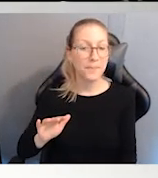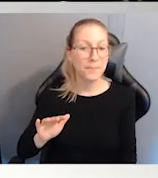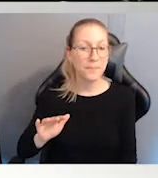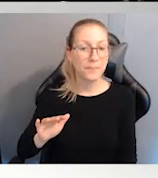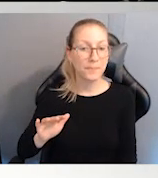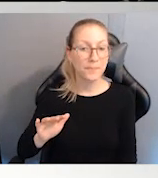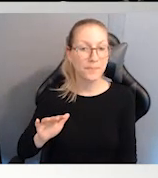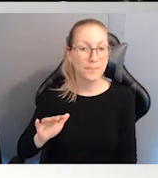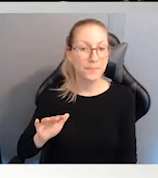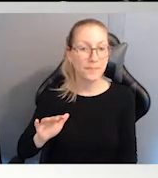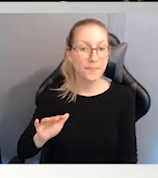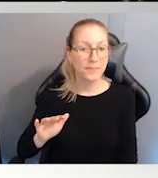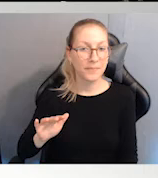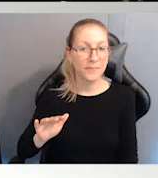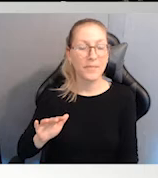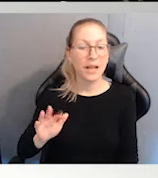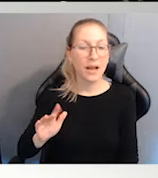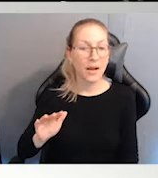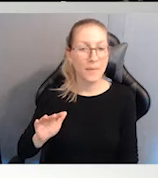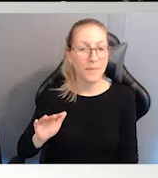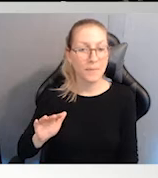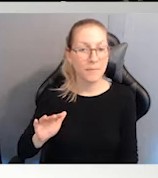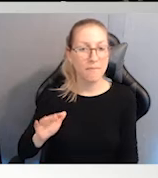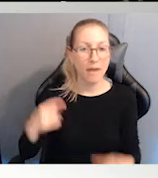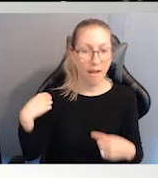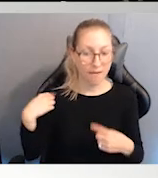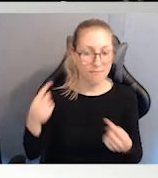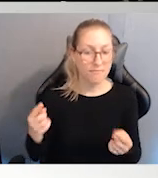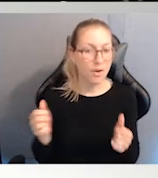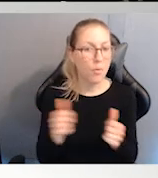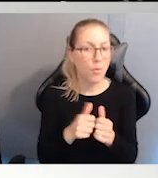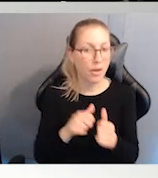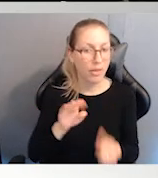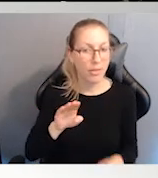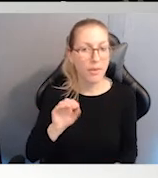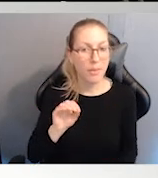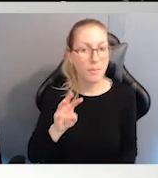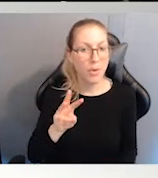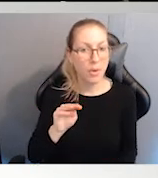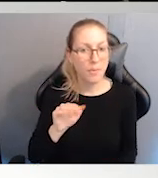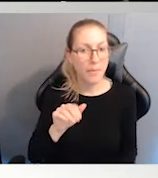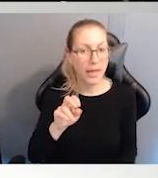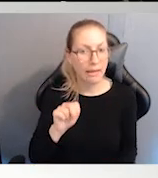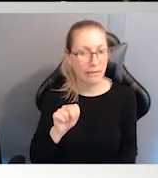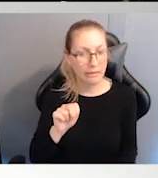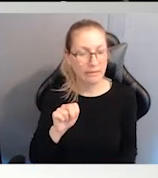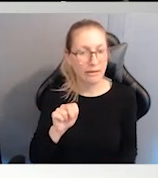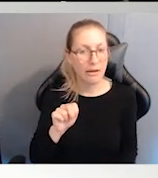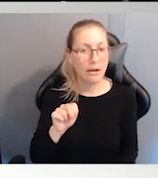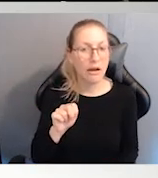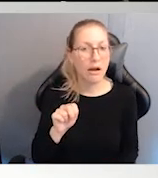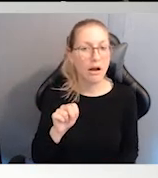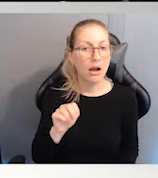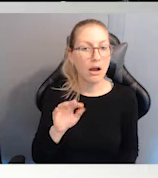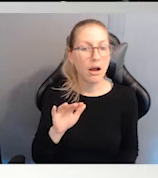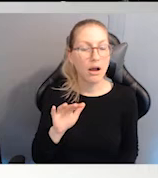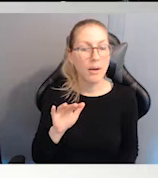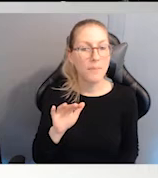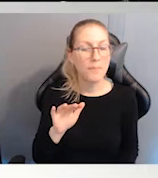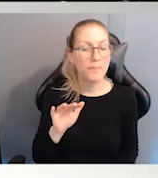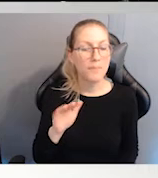I've been born with my side. I've been taken out. One of